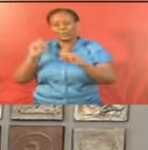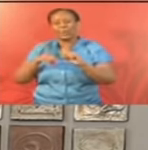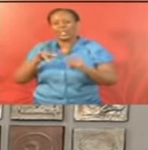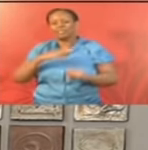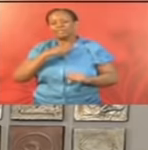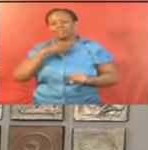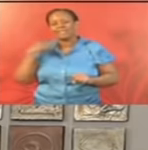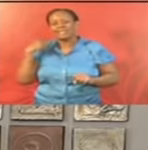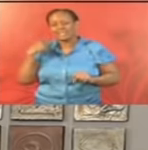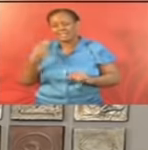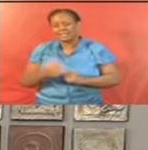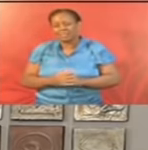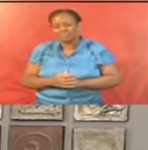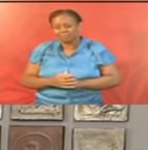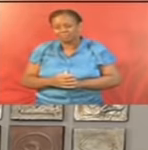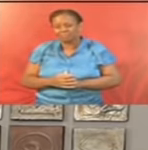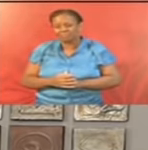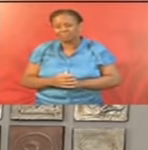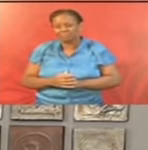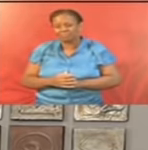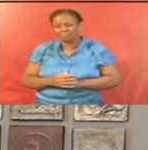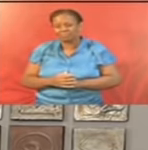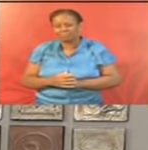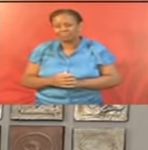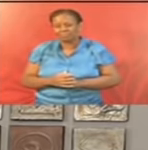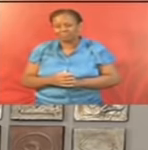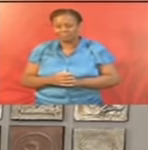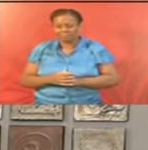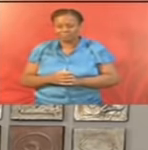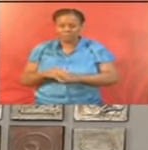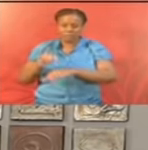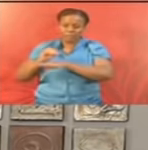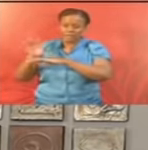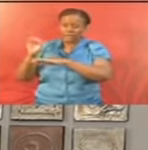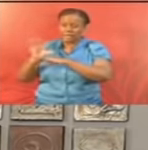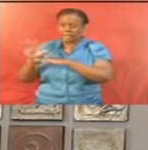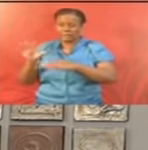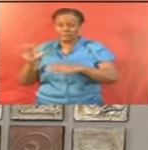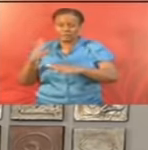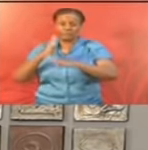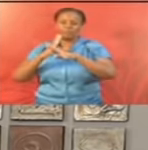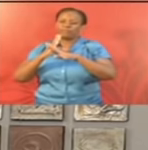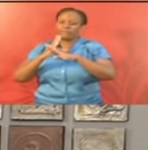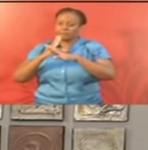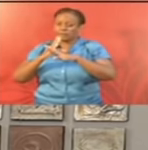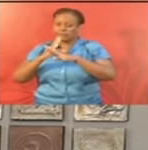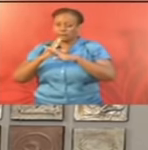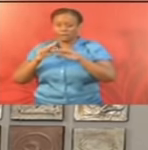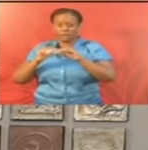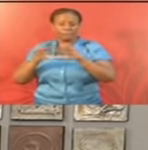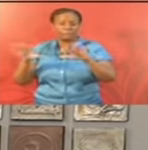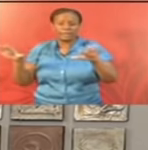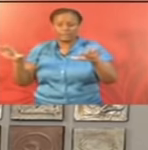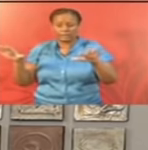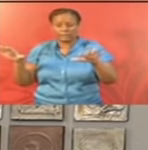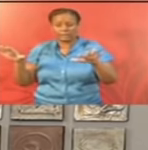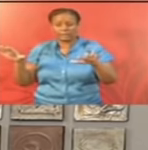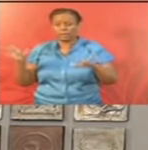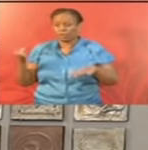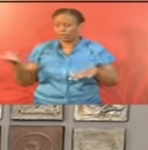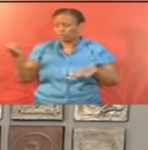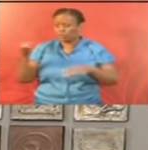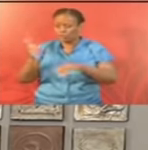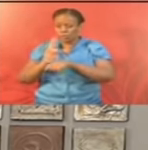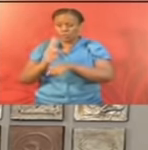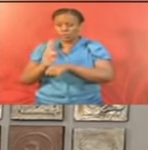spoke with regard to preventing transmission in the household, those are actually on the website, and this is the